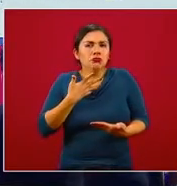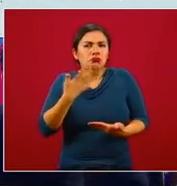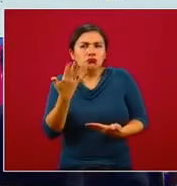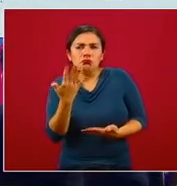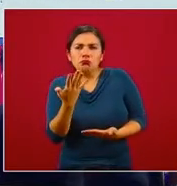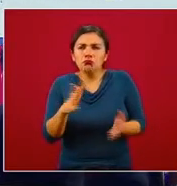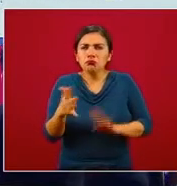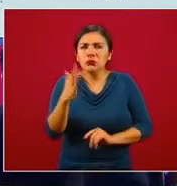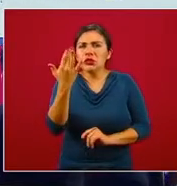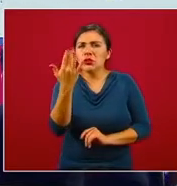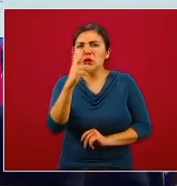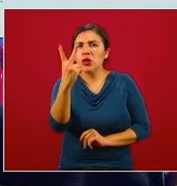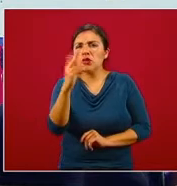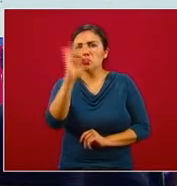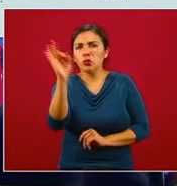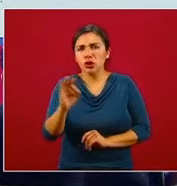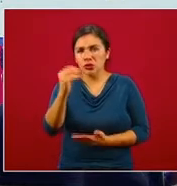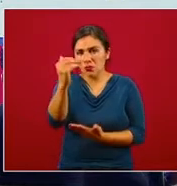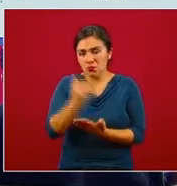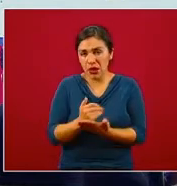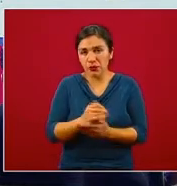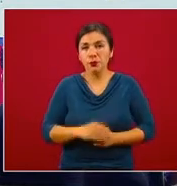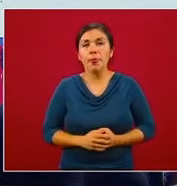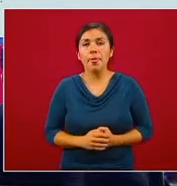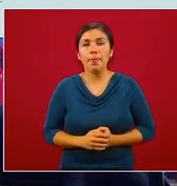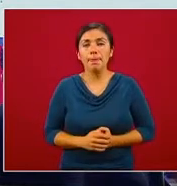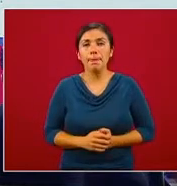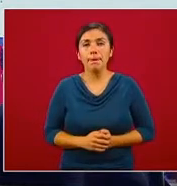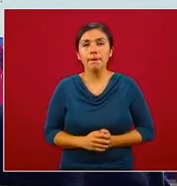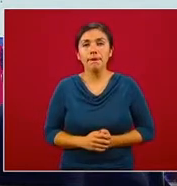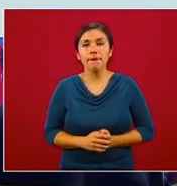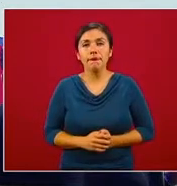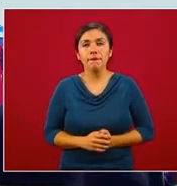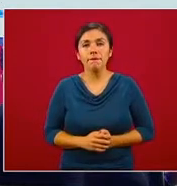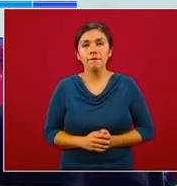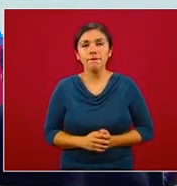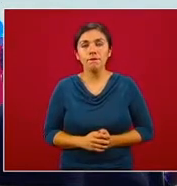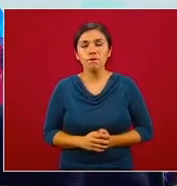Here we can see how mobility was reduced as of March,